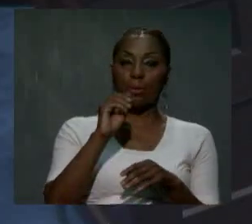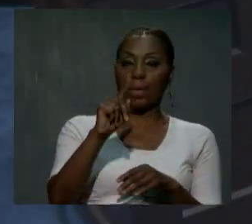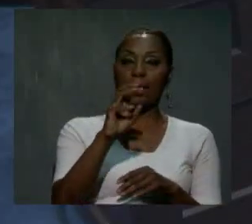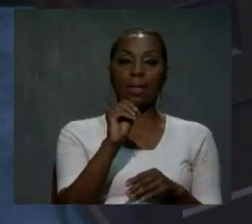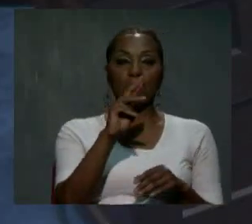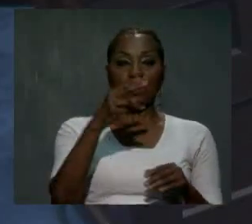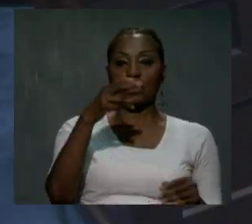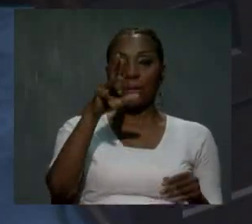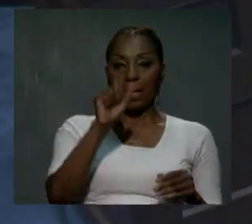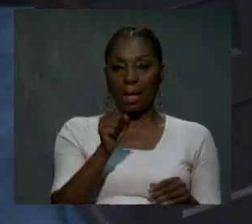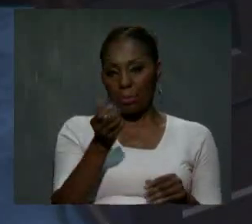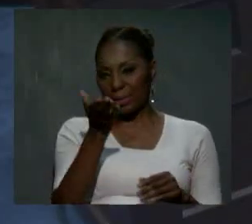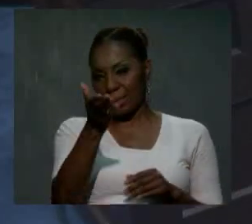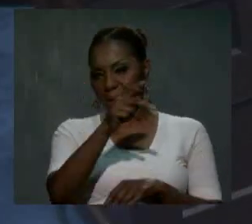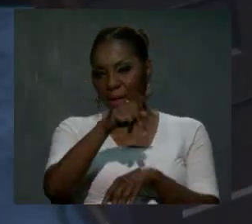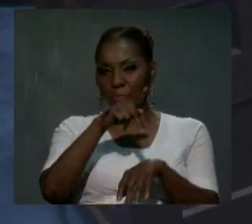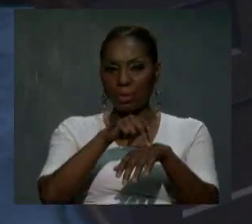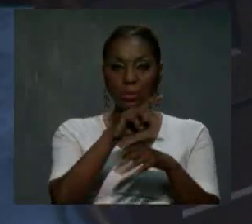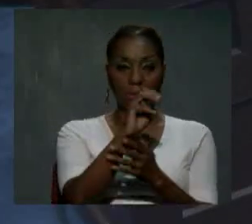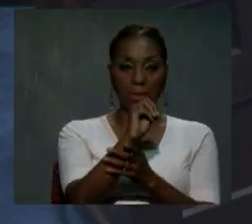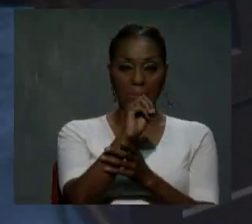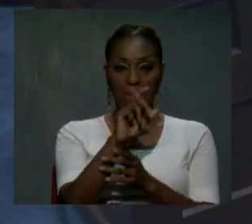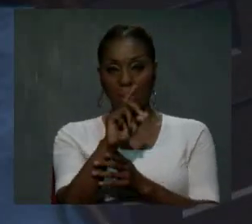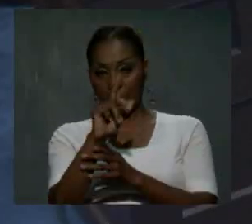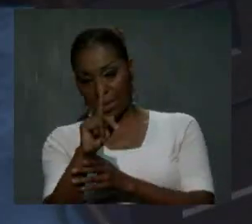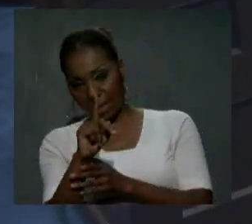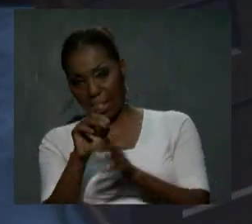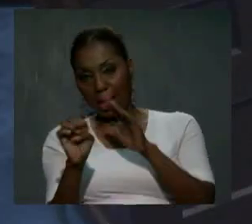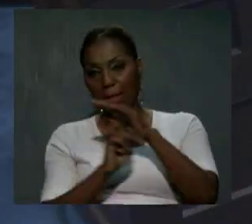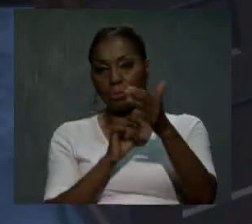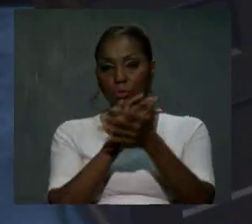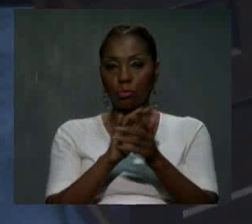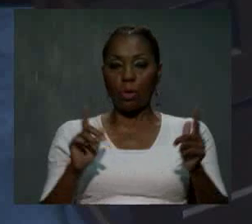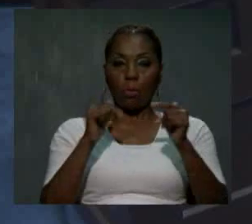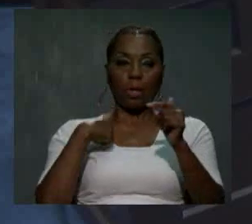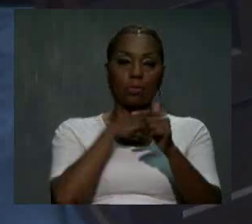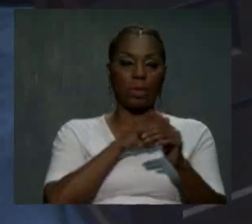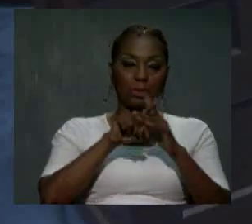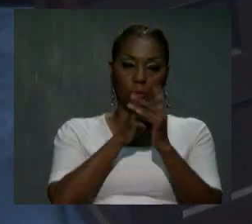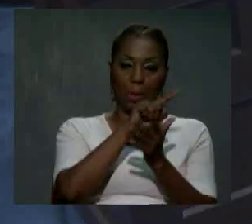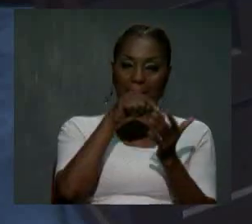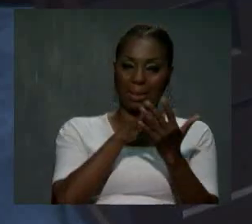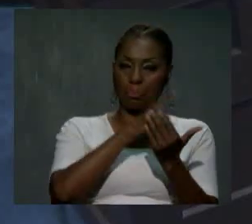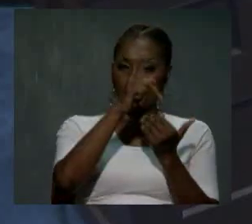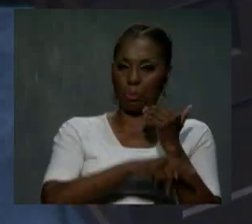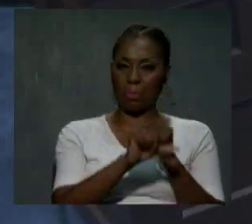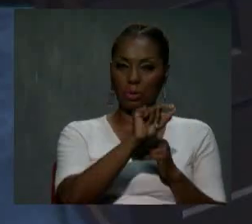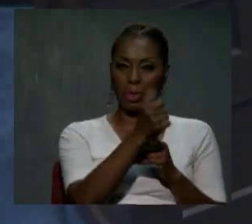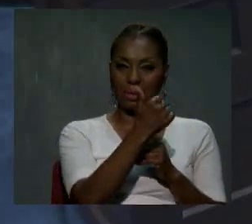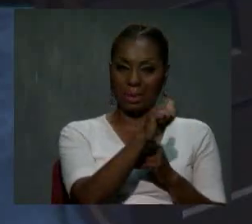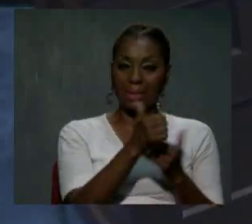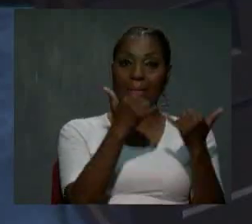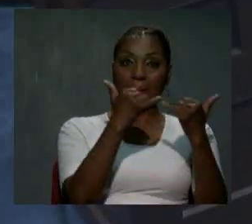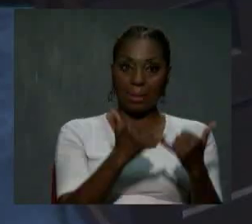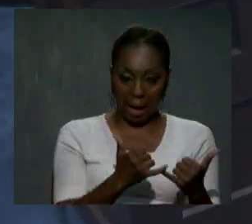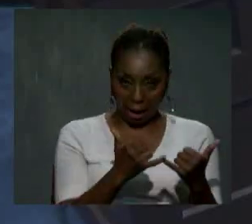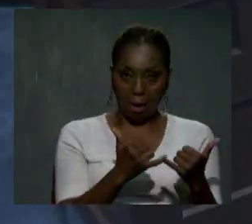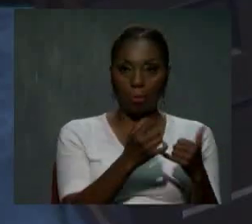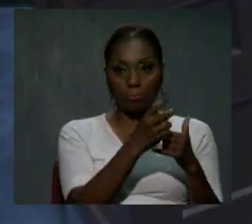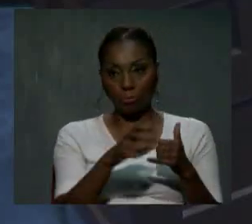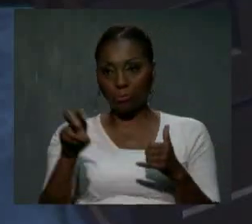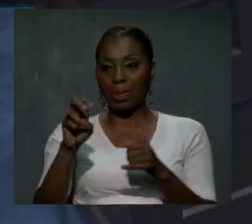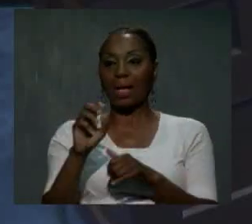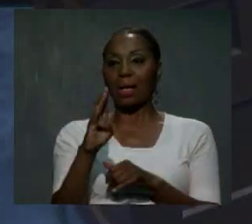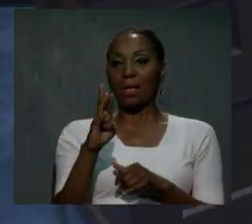Mr. Harris was the principal at Martin Luther King Elementary School when we started this in 2010 and is now over at Brady doing another excellent